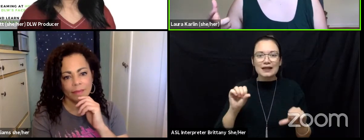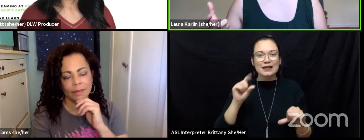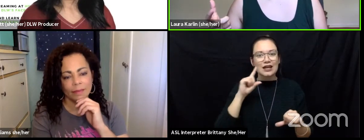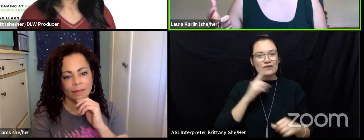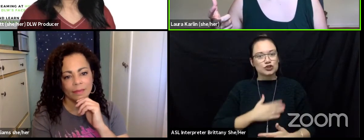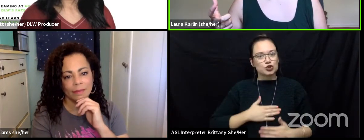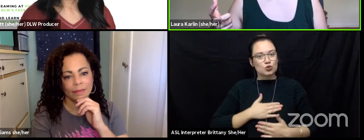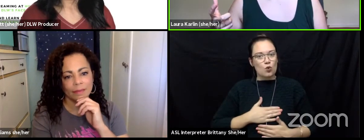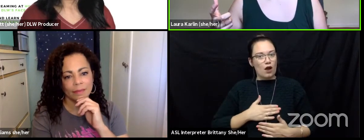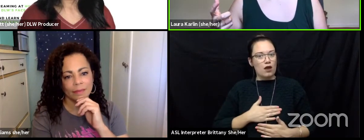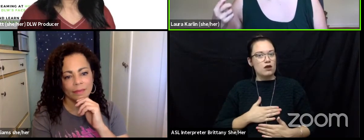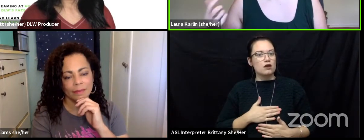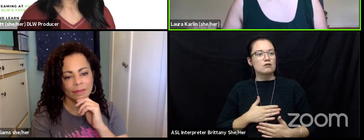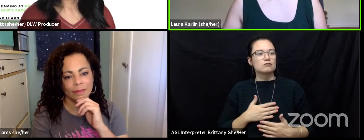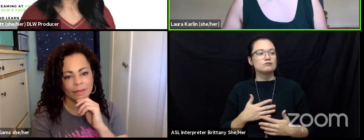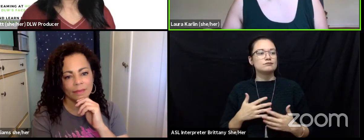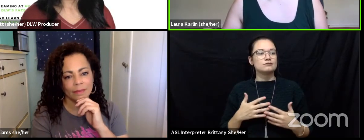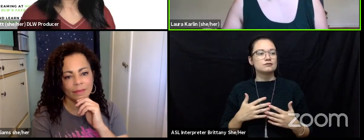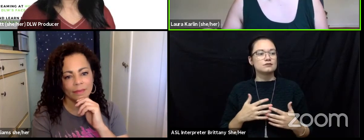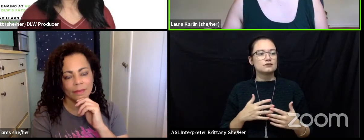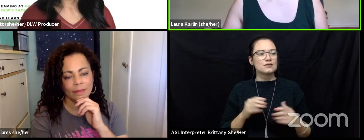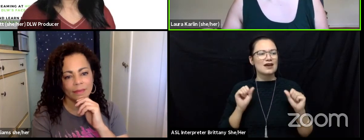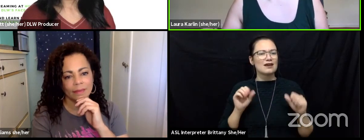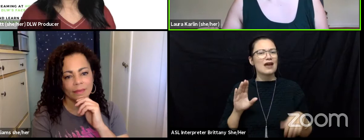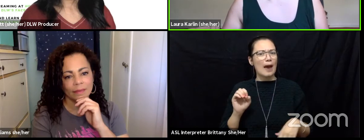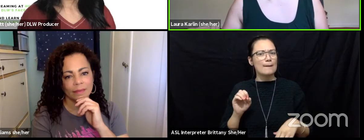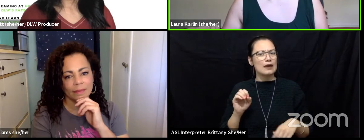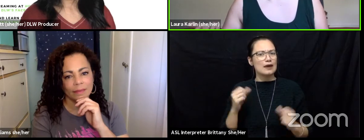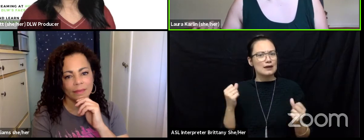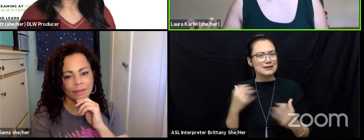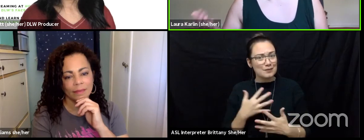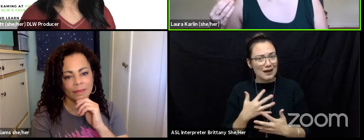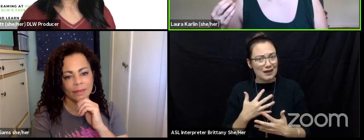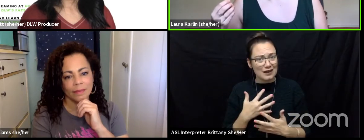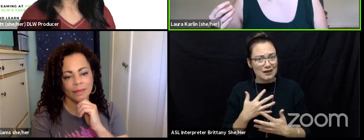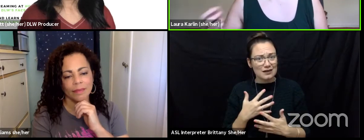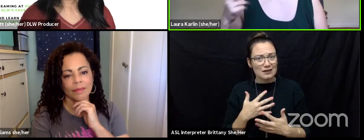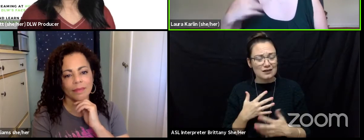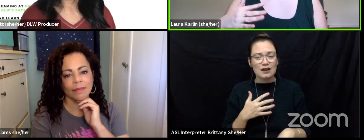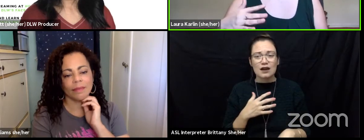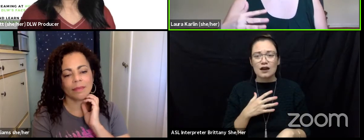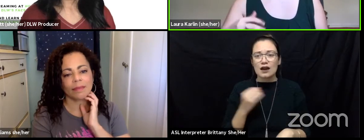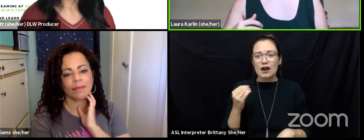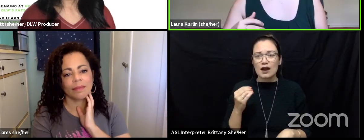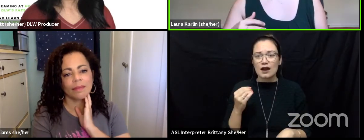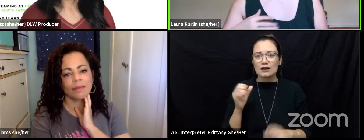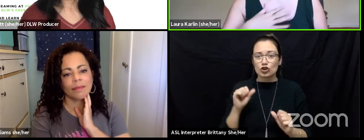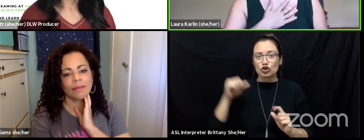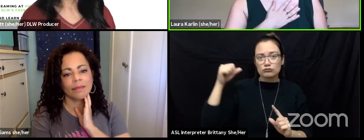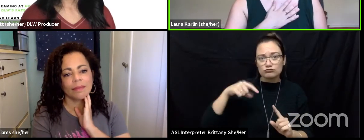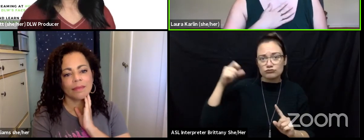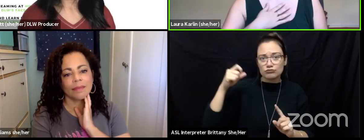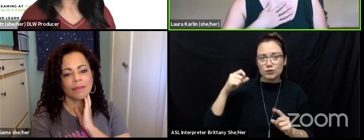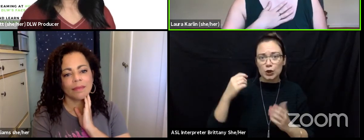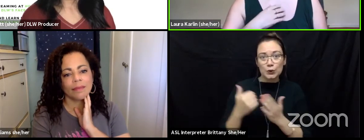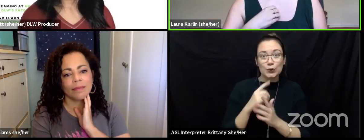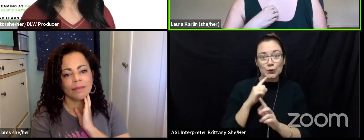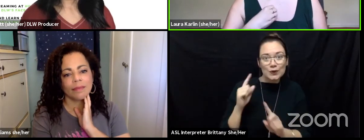be a really intimidating one, or one that sparks a reaction